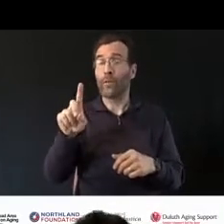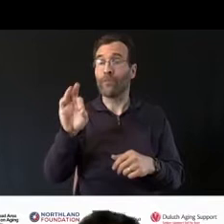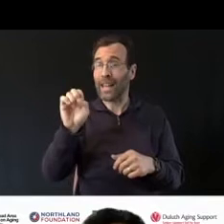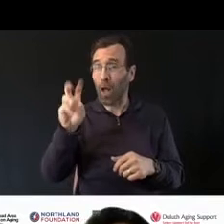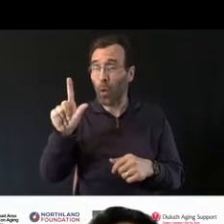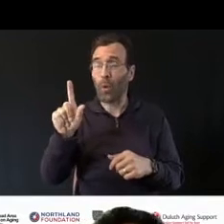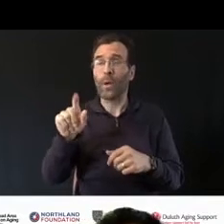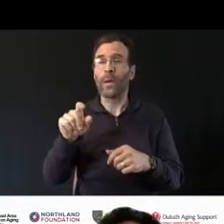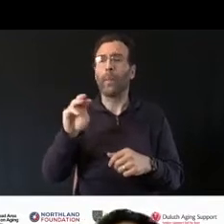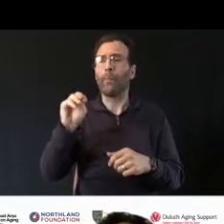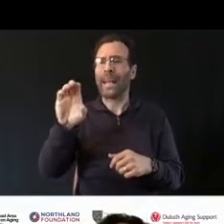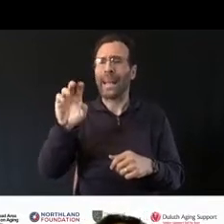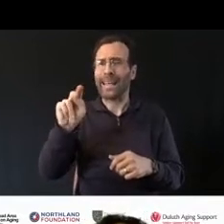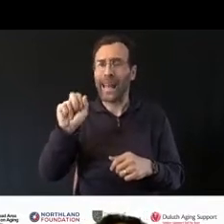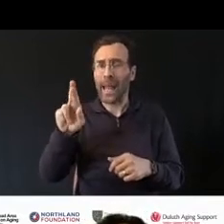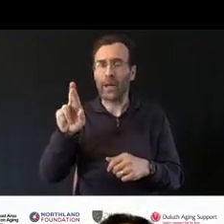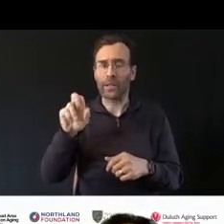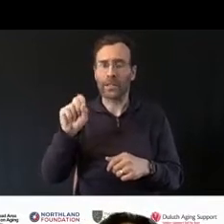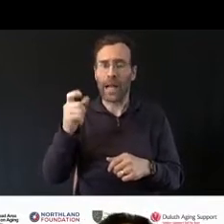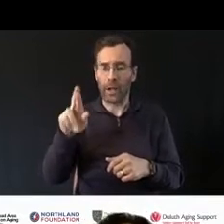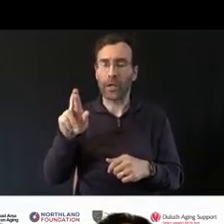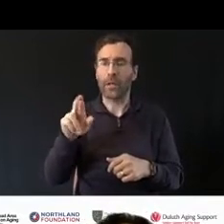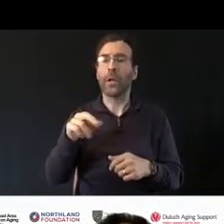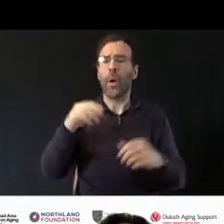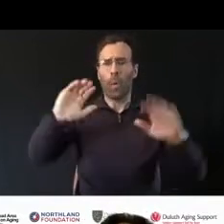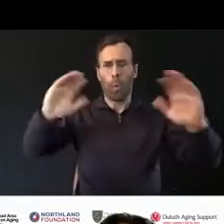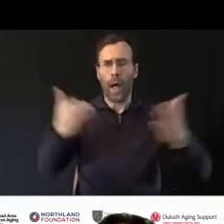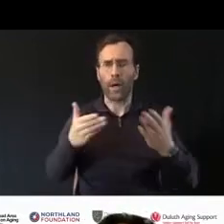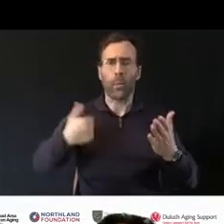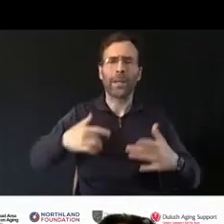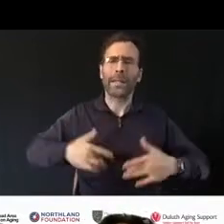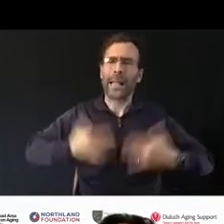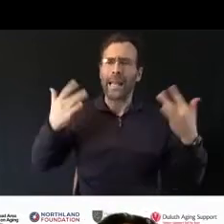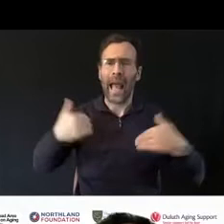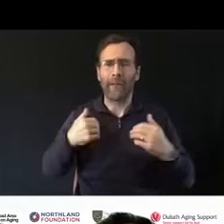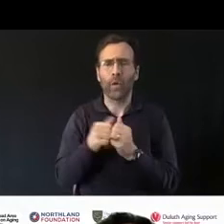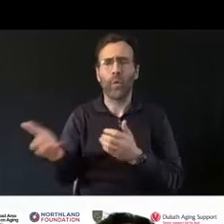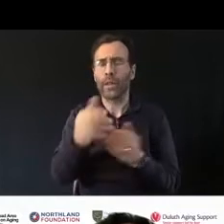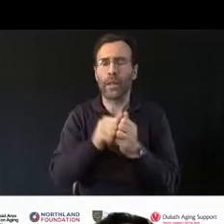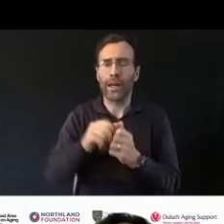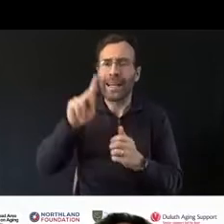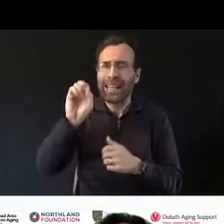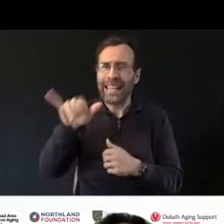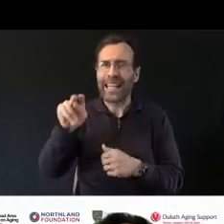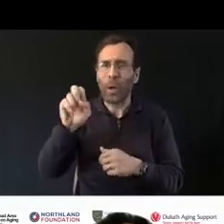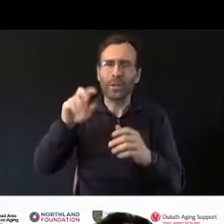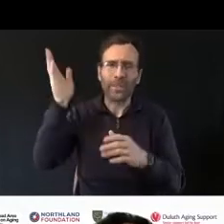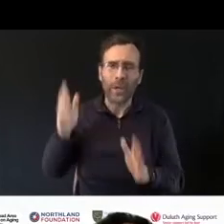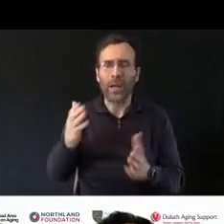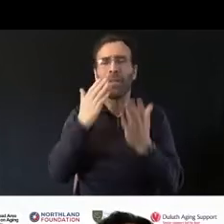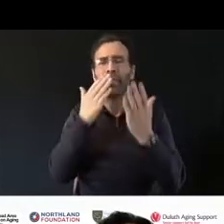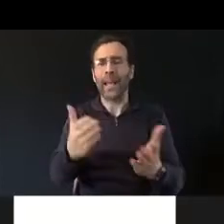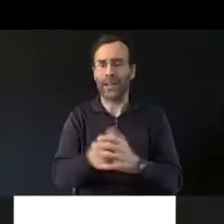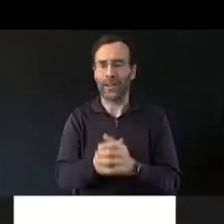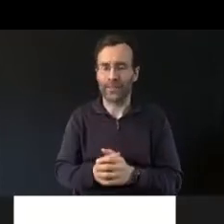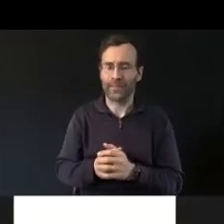Fellow. Welcome. We are delighted to have you with us as our keynote speaker. Thank you. Thanks so much,